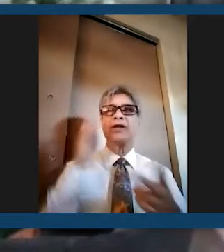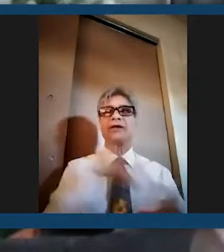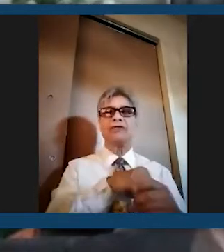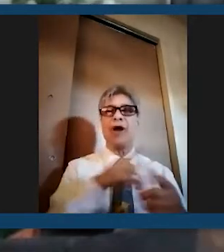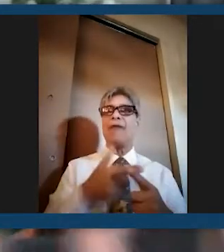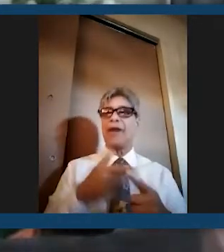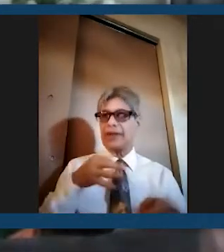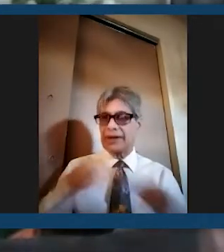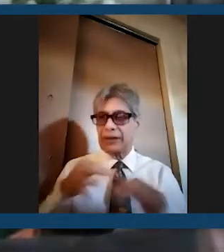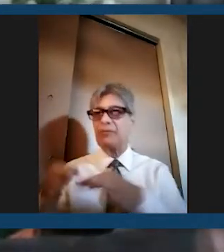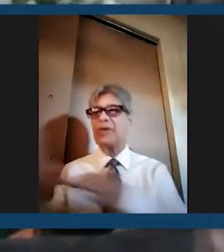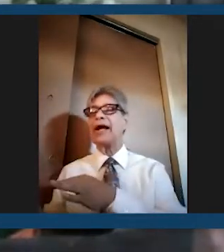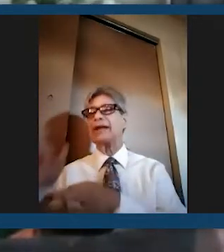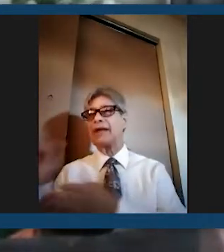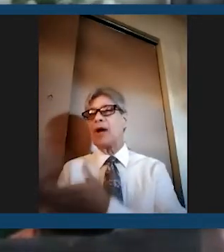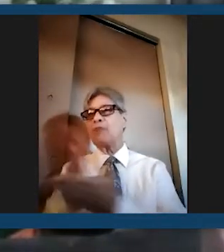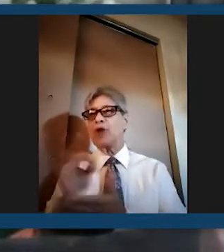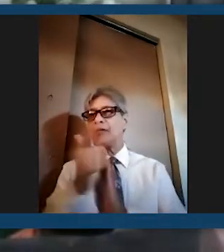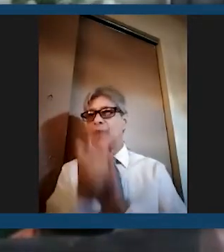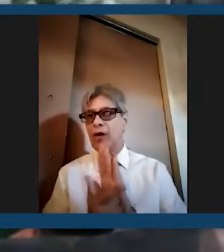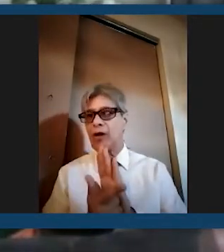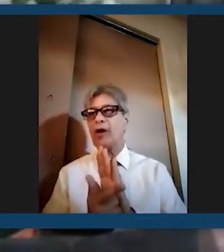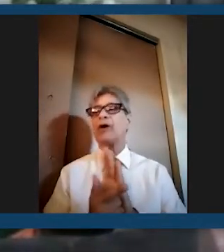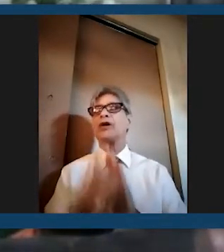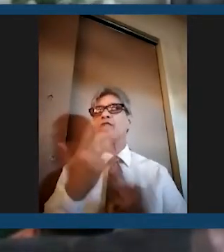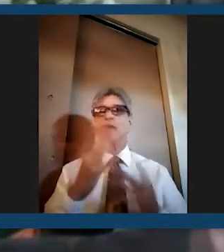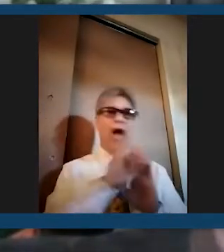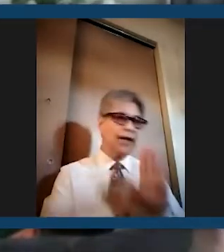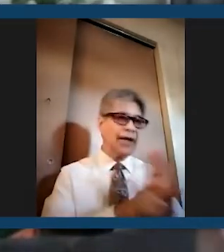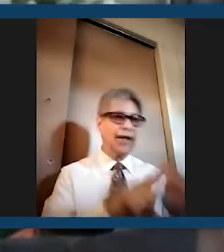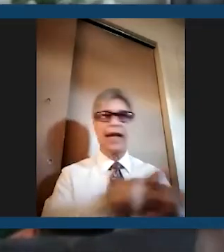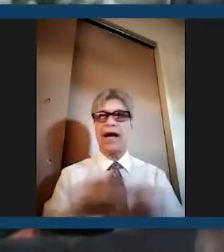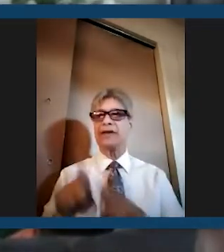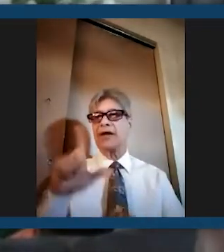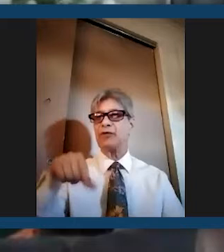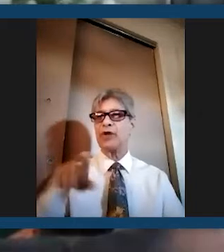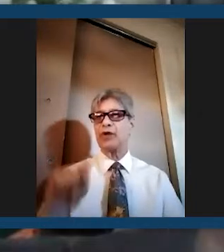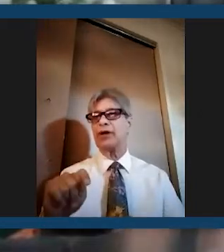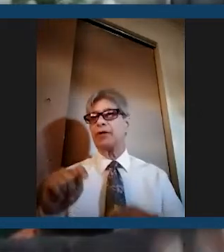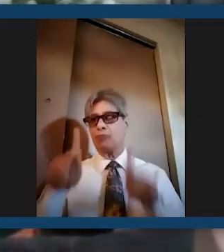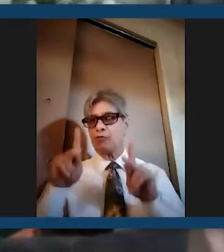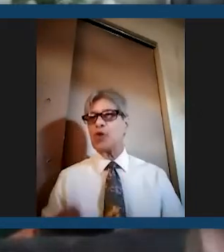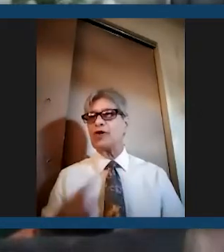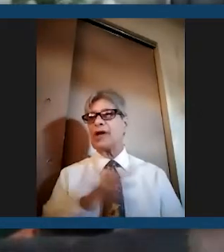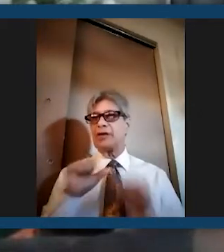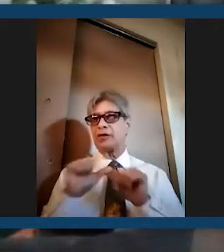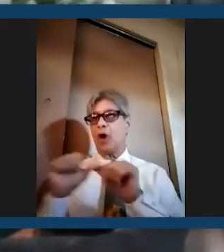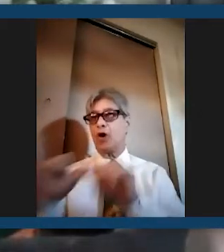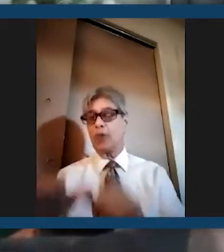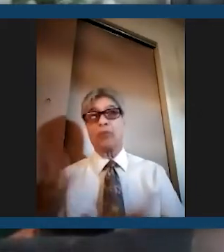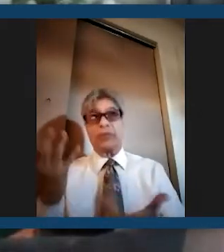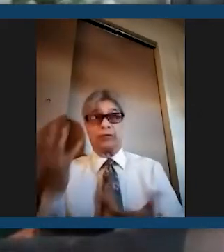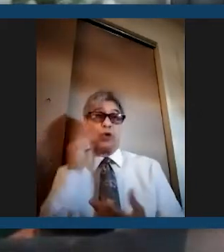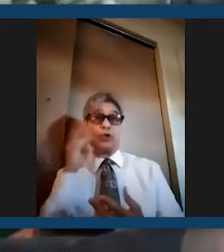from that facet while explaining sort of my own identity as an LGBTQ person has been an ongoing, was a journey.